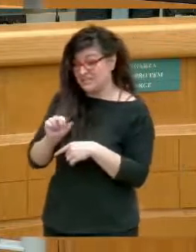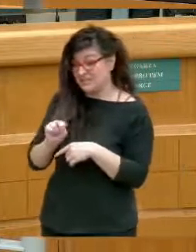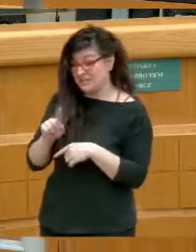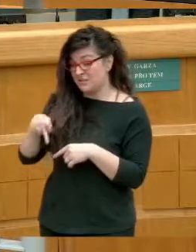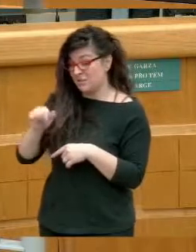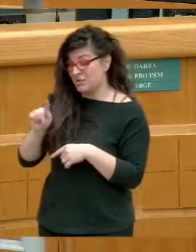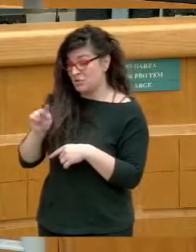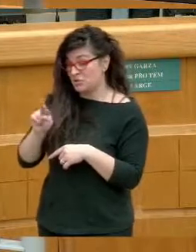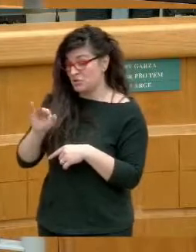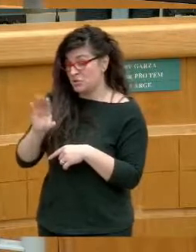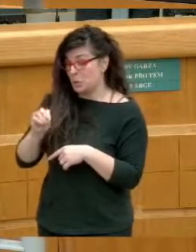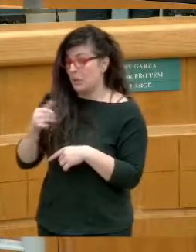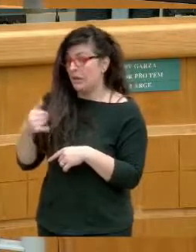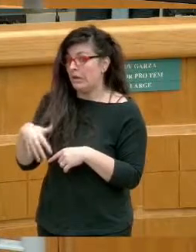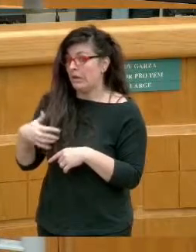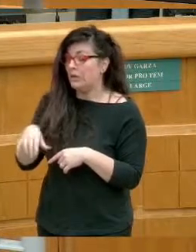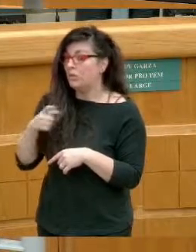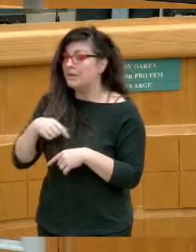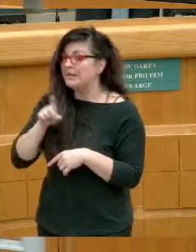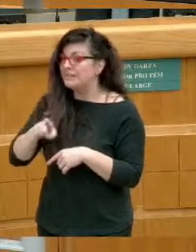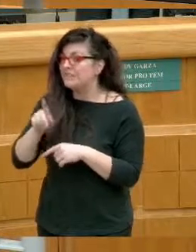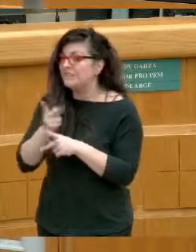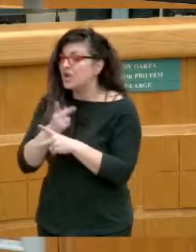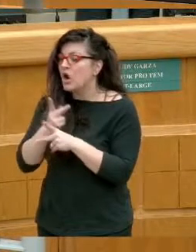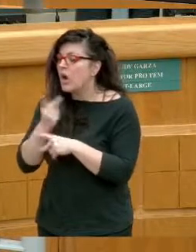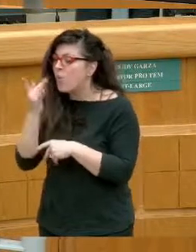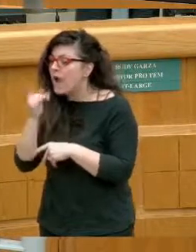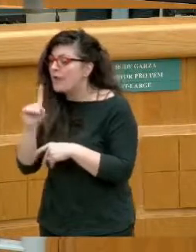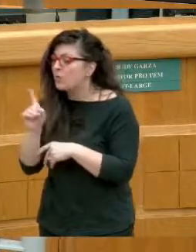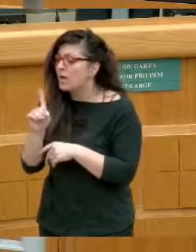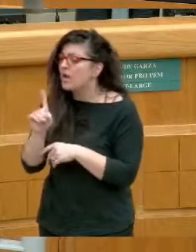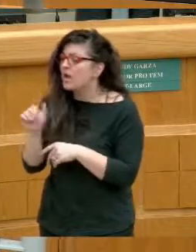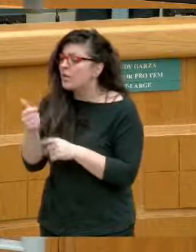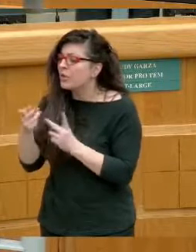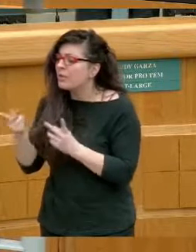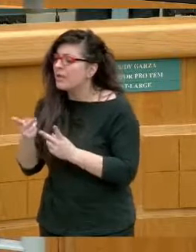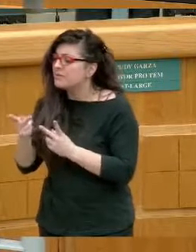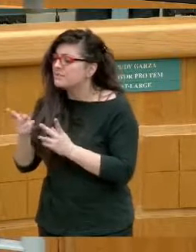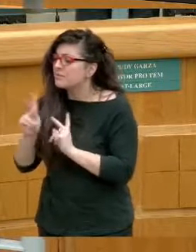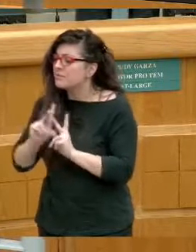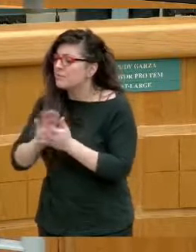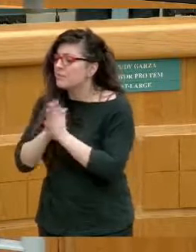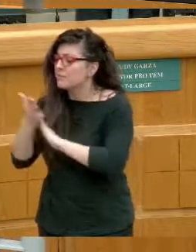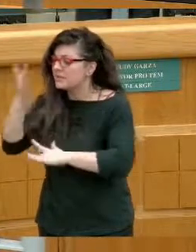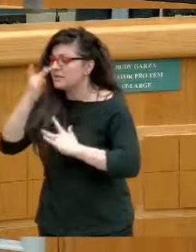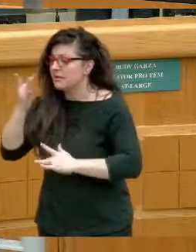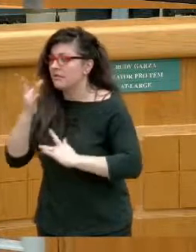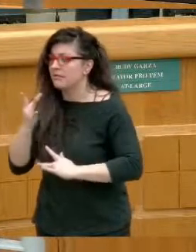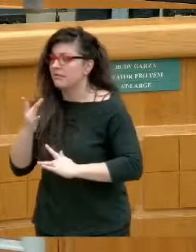out moving forward as we process the testing data that's coming in.